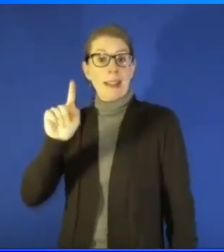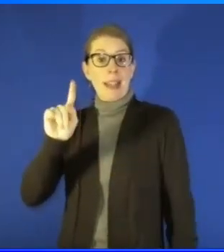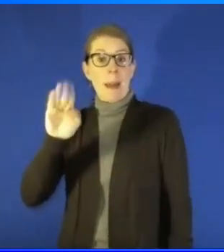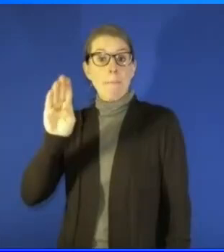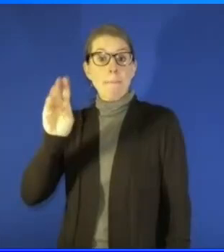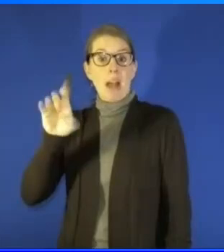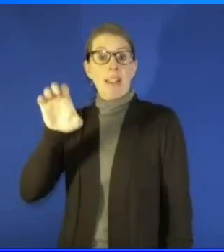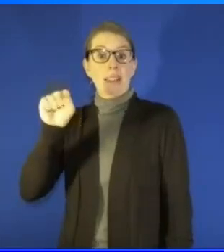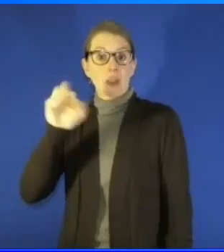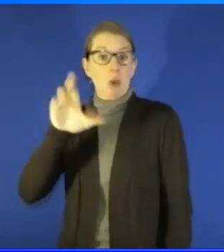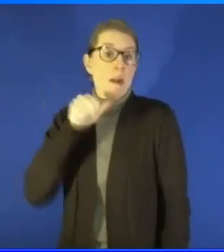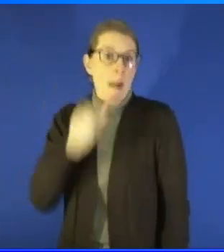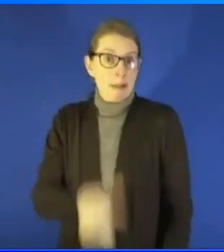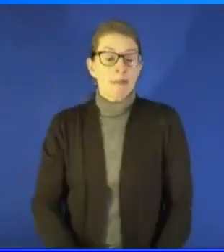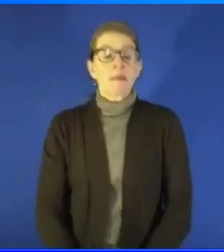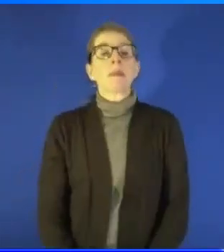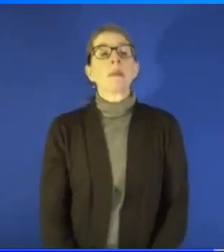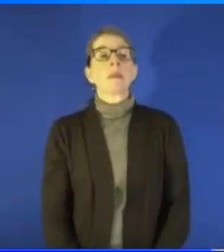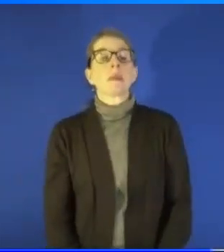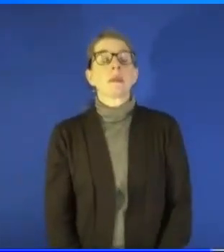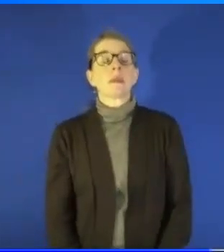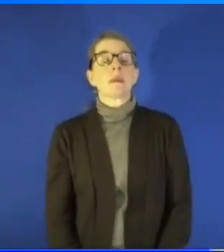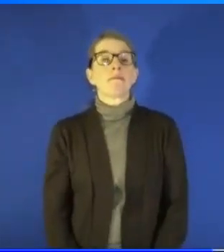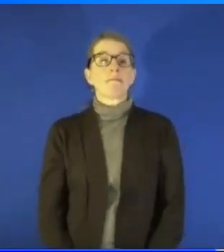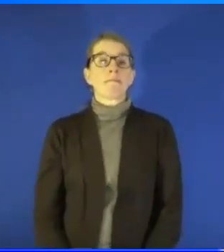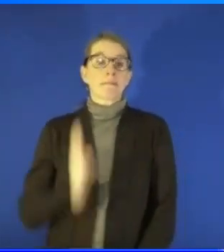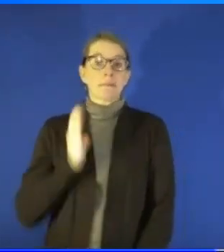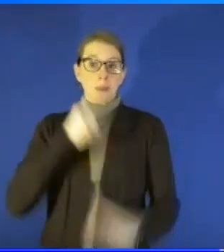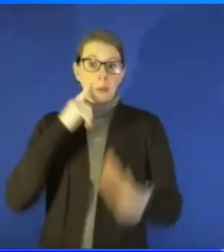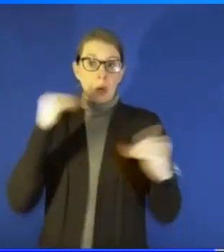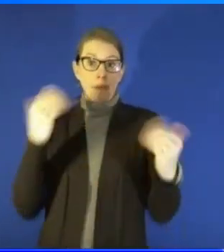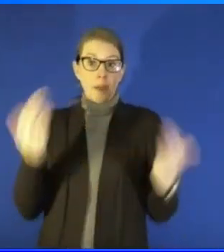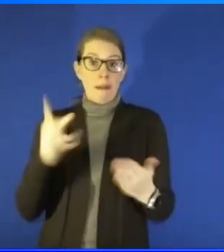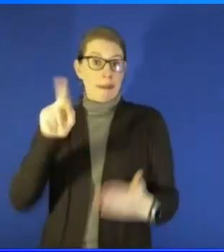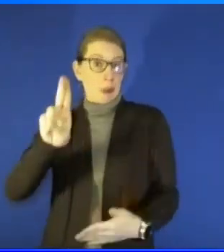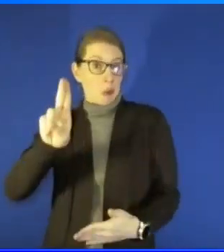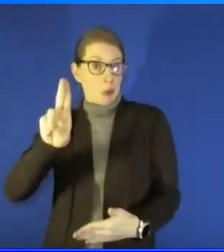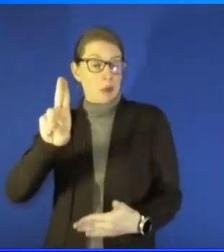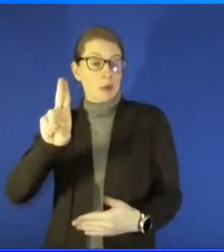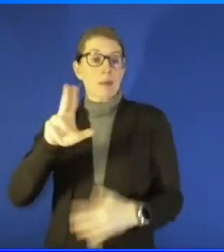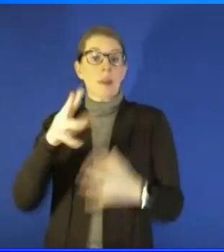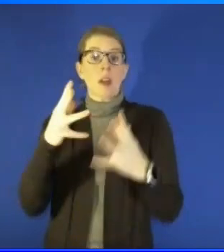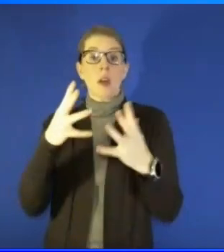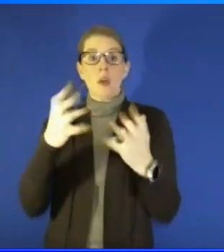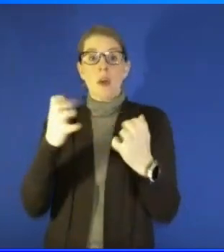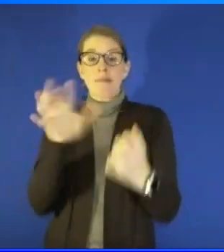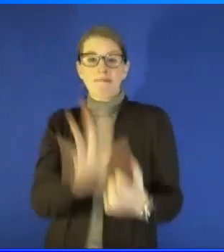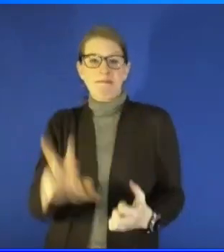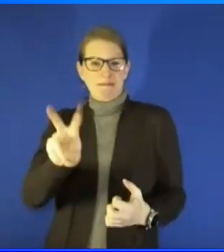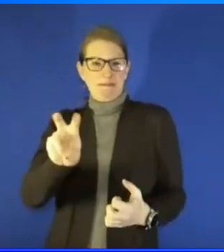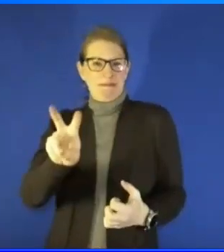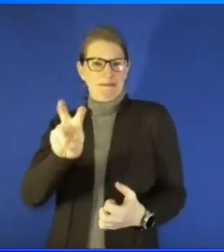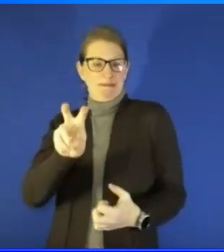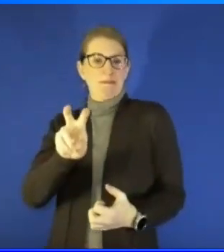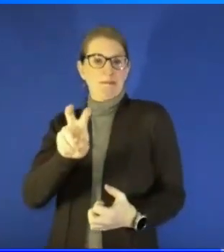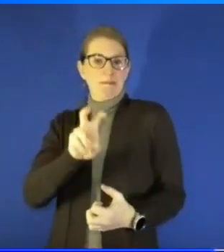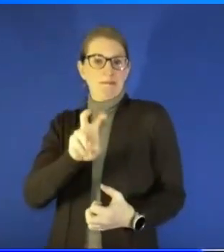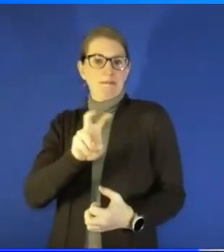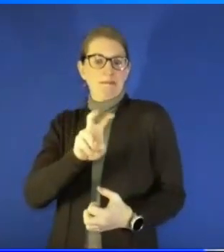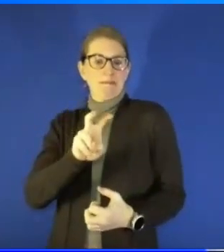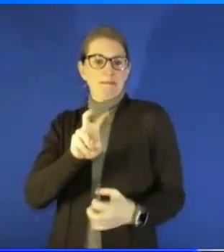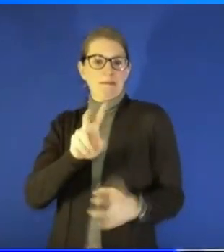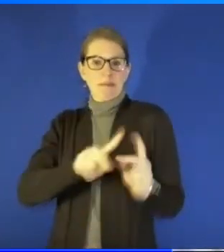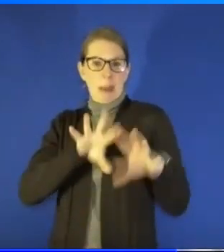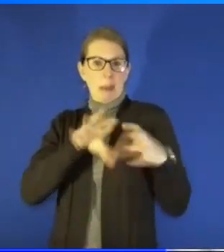And our hope here at KU is to enroll near 200 participants here to contribute to